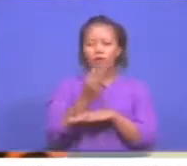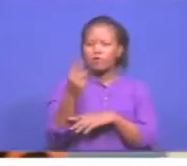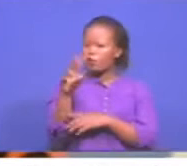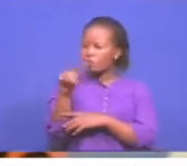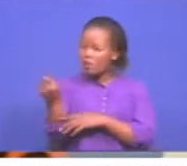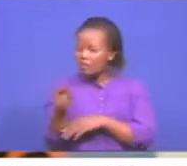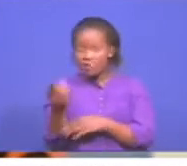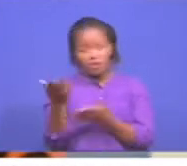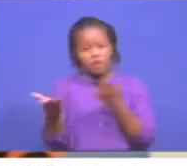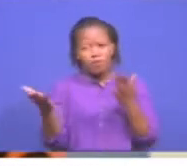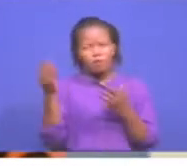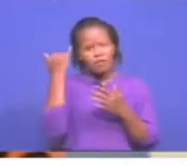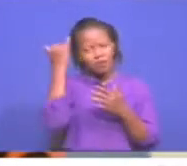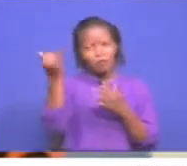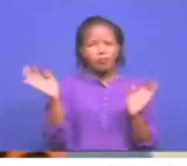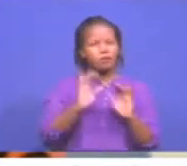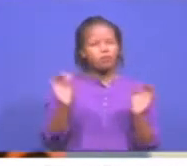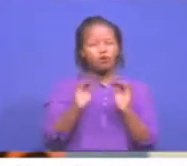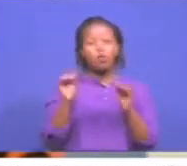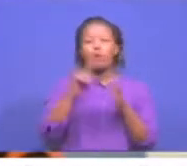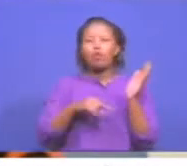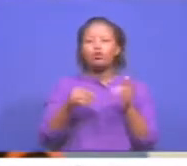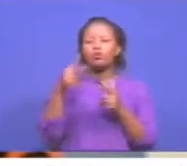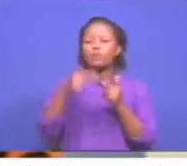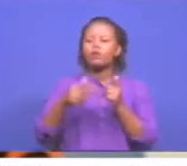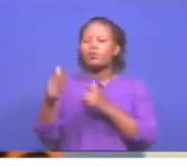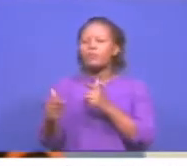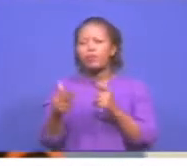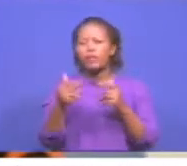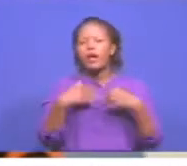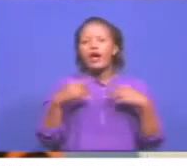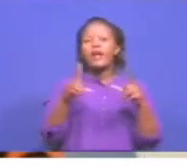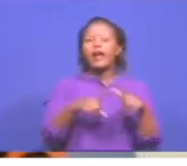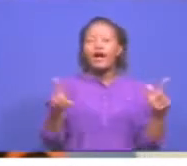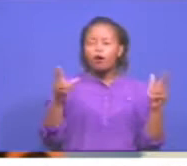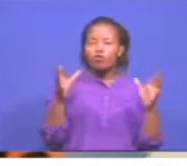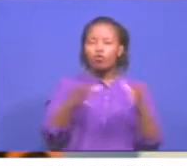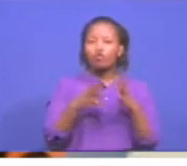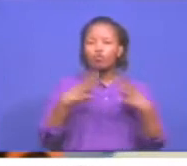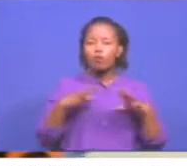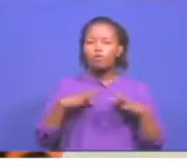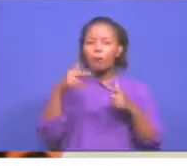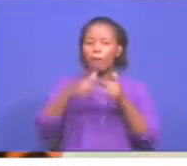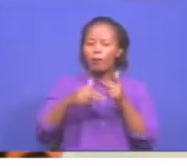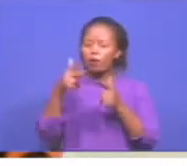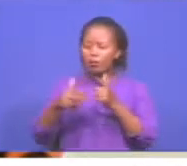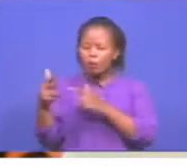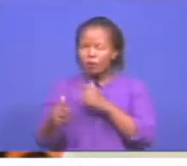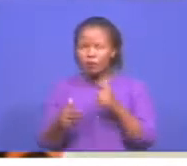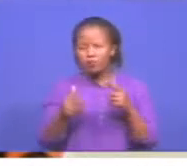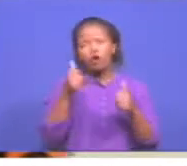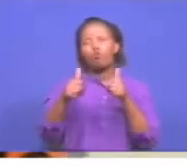know things that used to be called editing signs and symbols. There was a language for editors that, you know, you had been taken